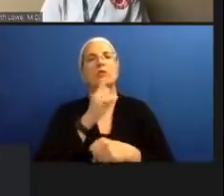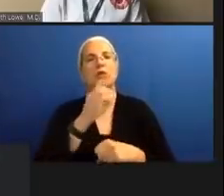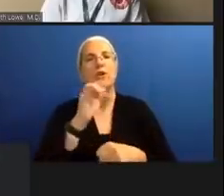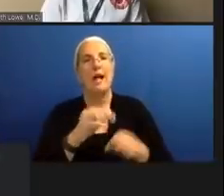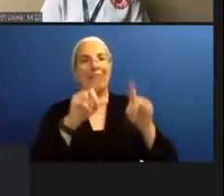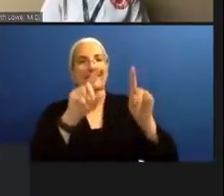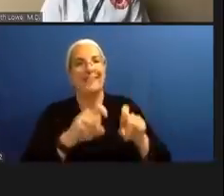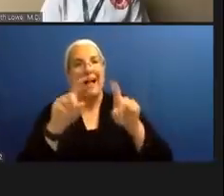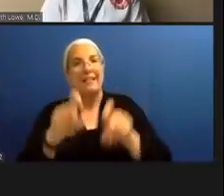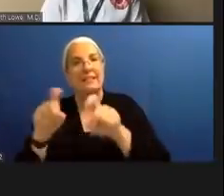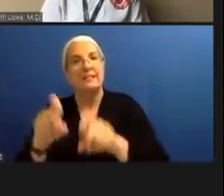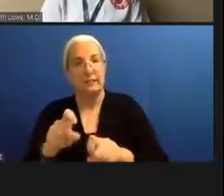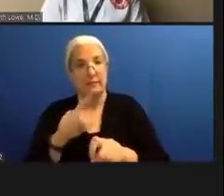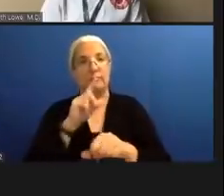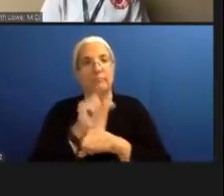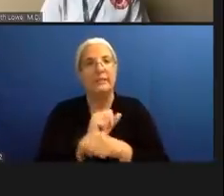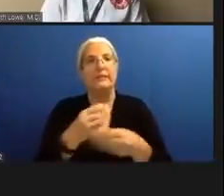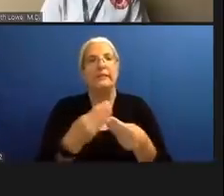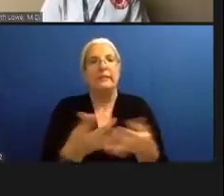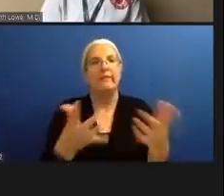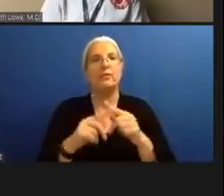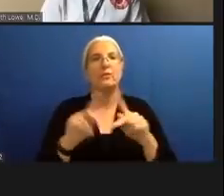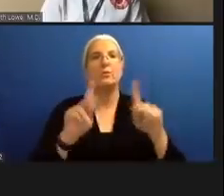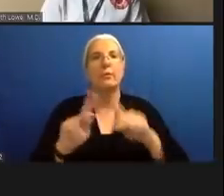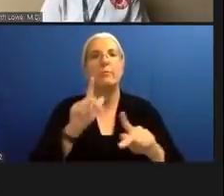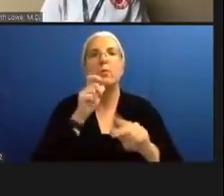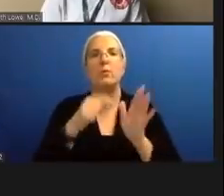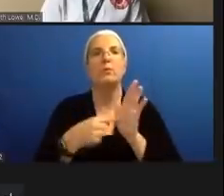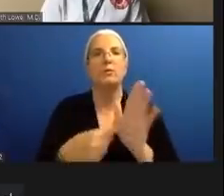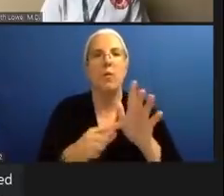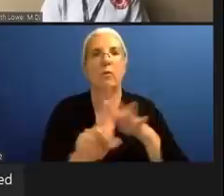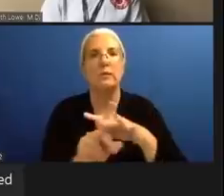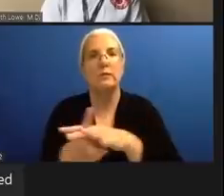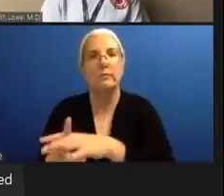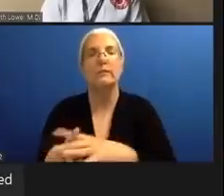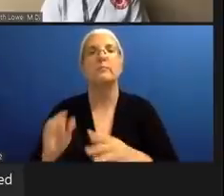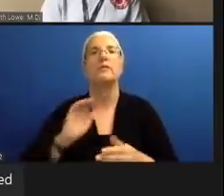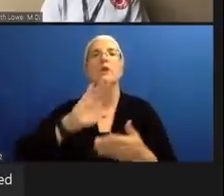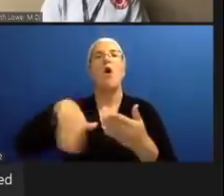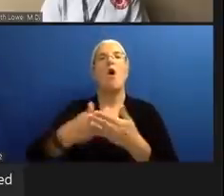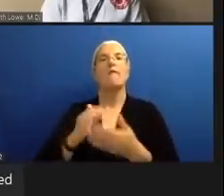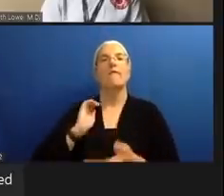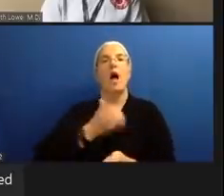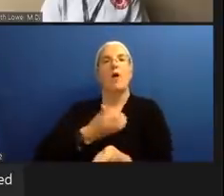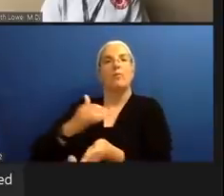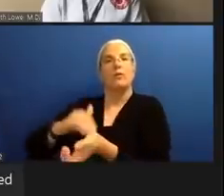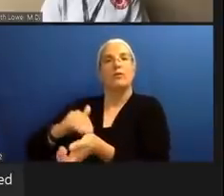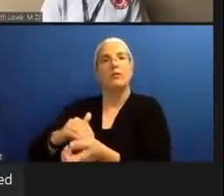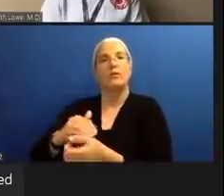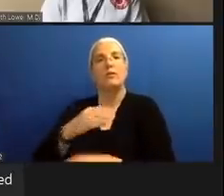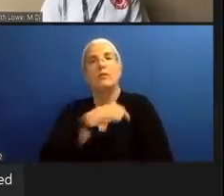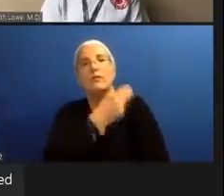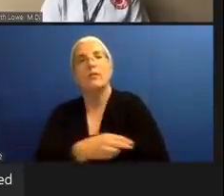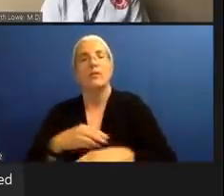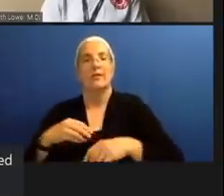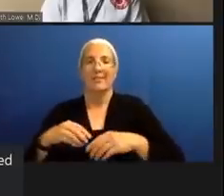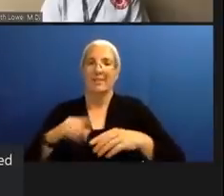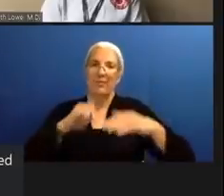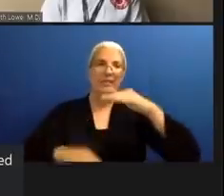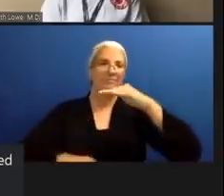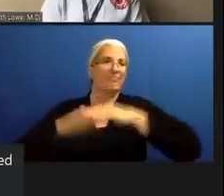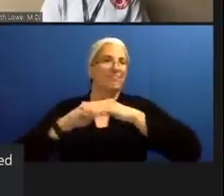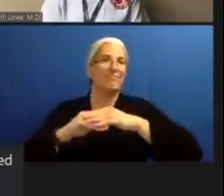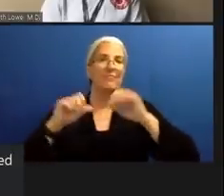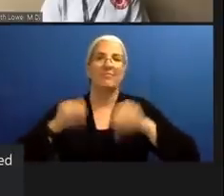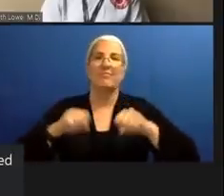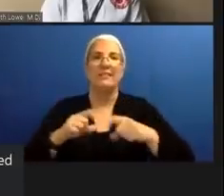our healthcare providers have ramped up their own capacity to do testing. And so I would recommend anyone who doesn't meet the criteria for that